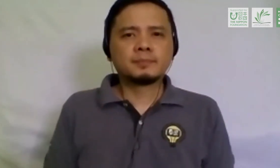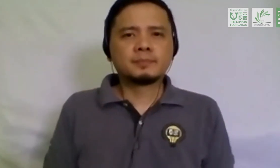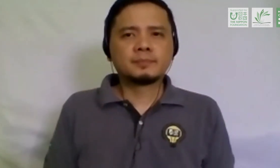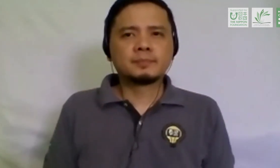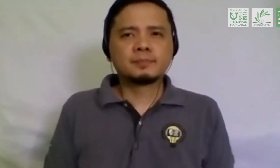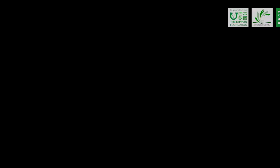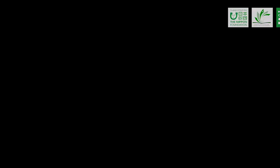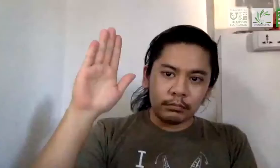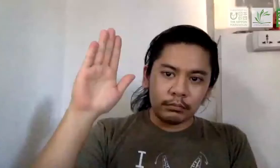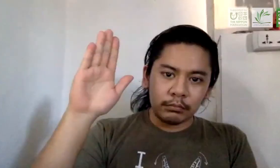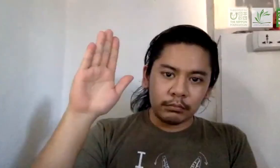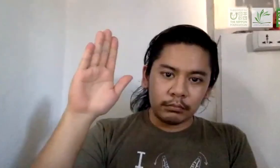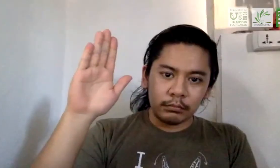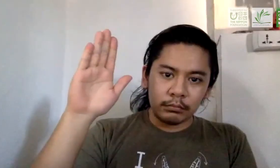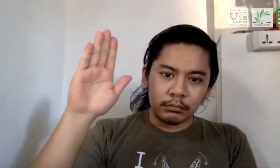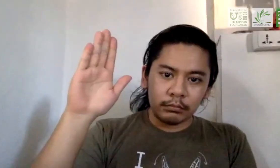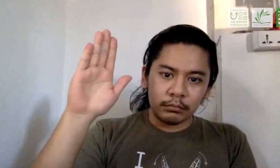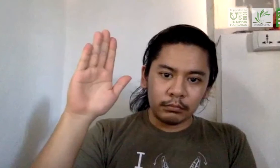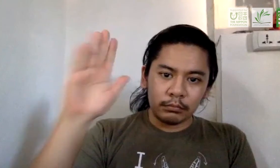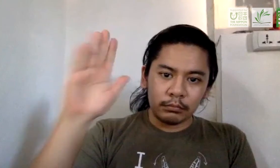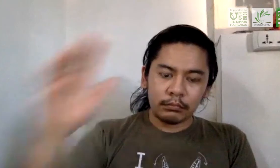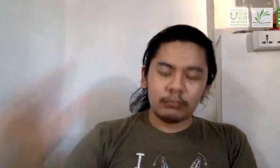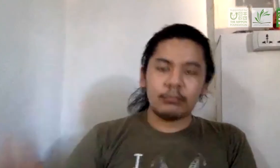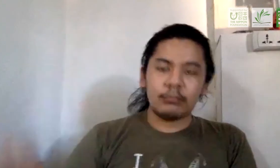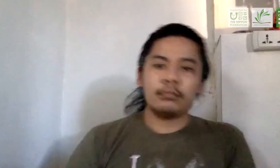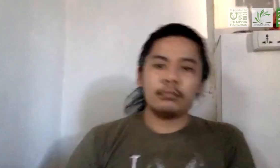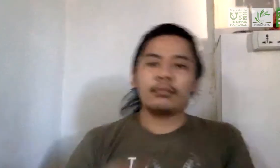Shaq and is that?